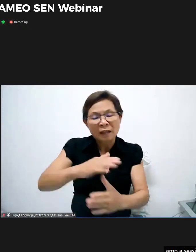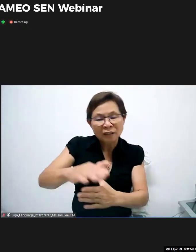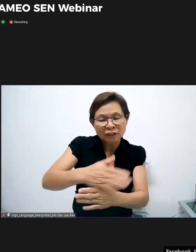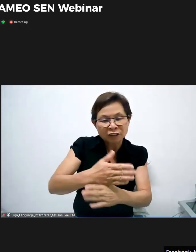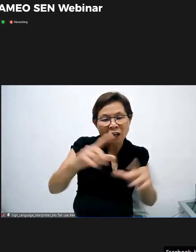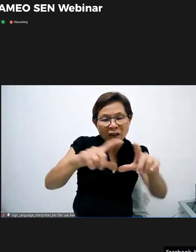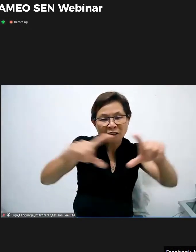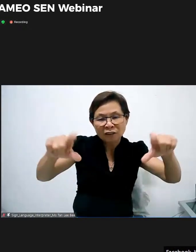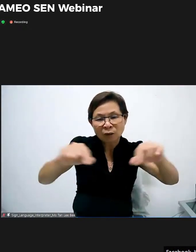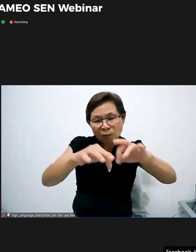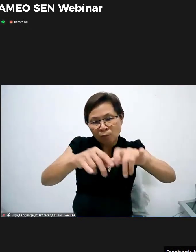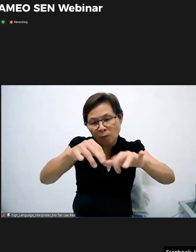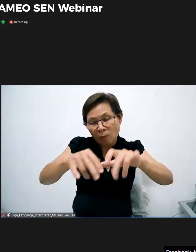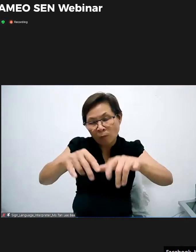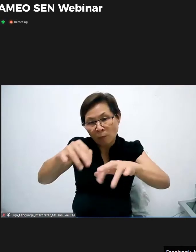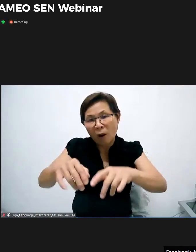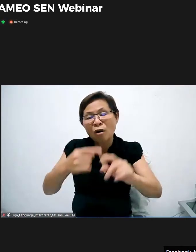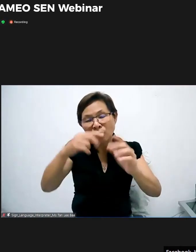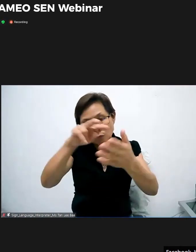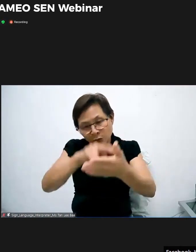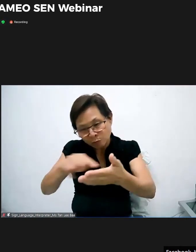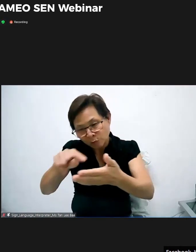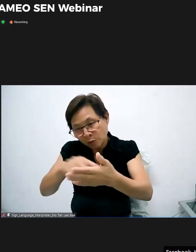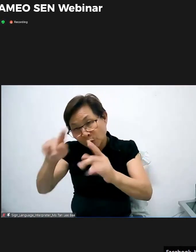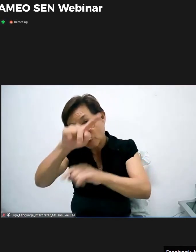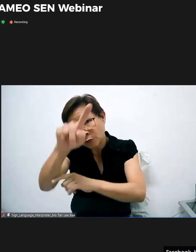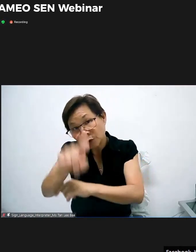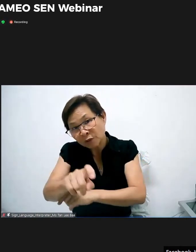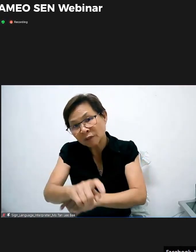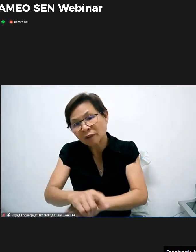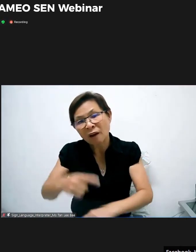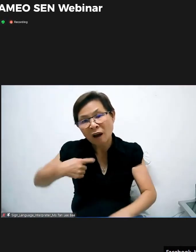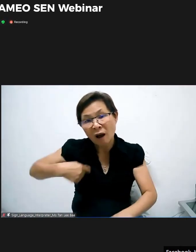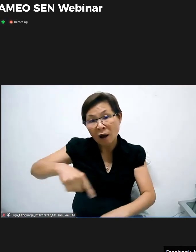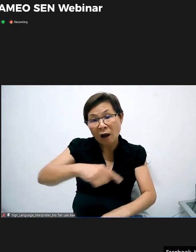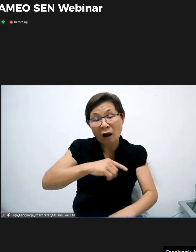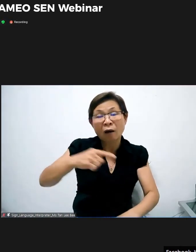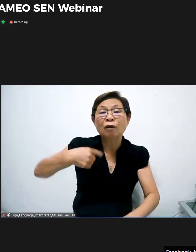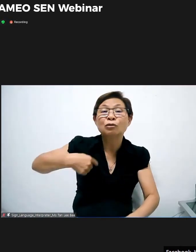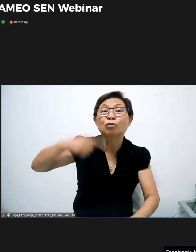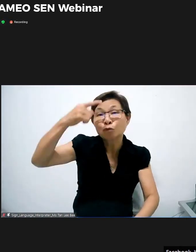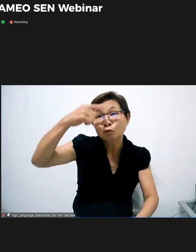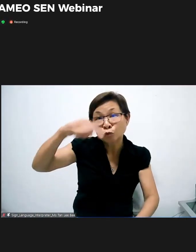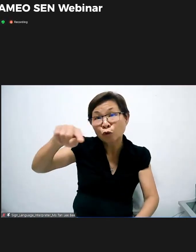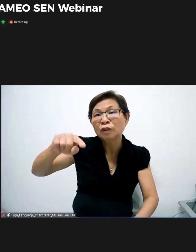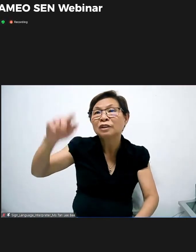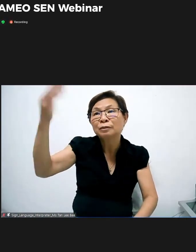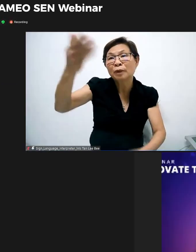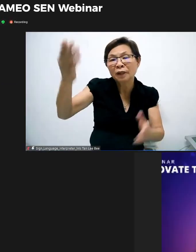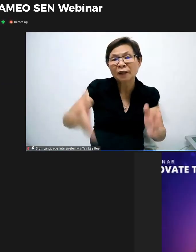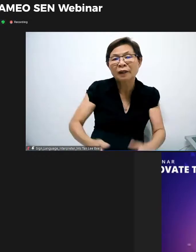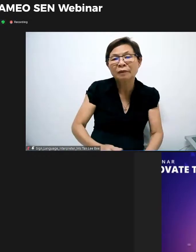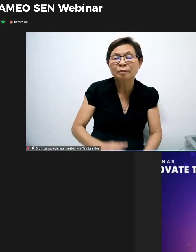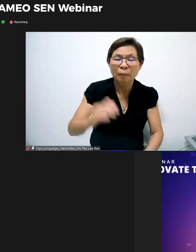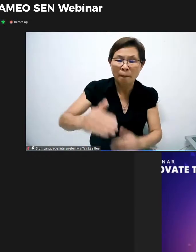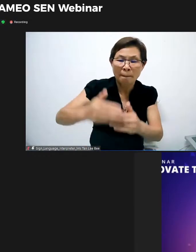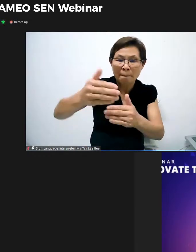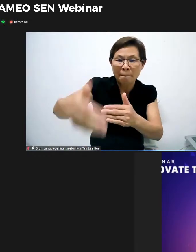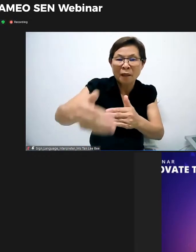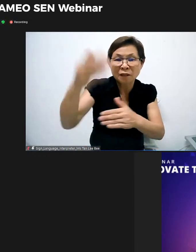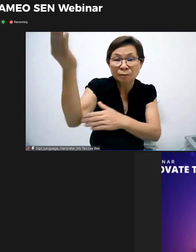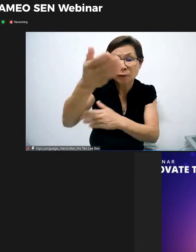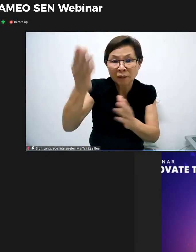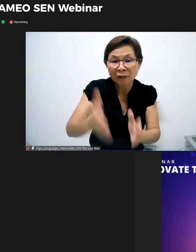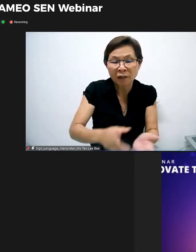box and I shall read the questions to our speakers later. Moving on to our next speaker from the